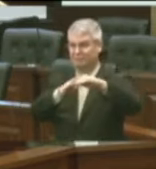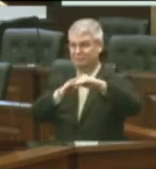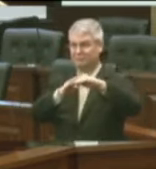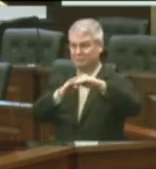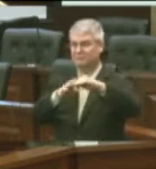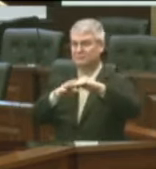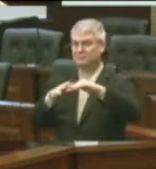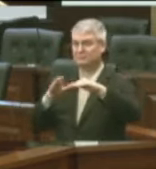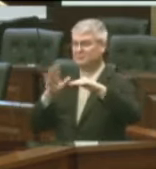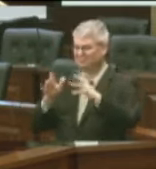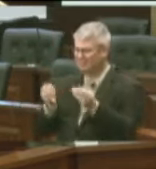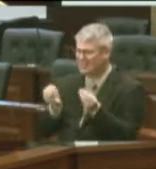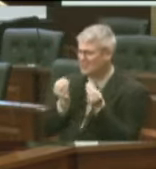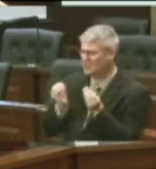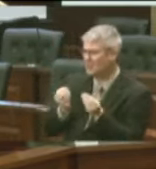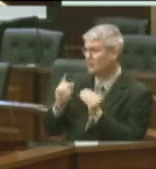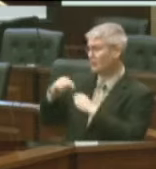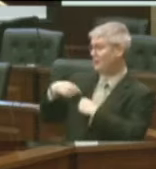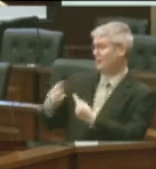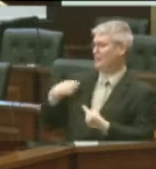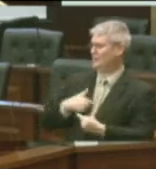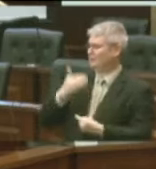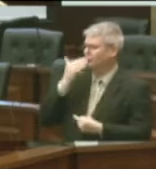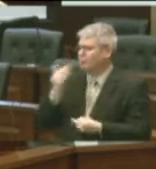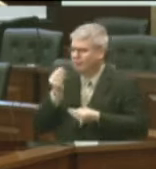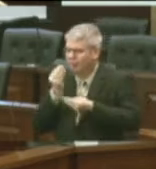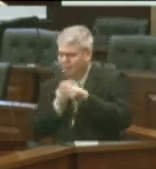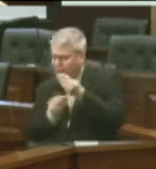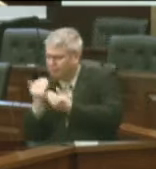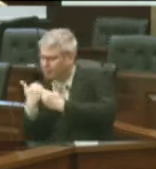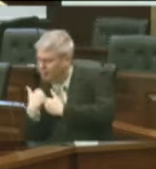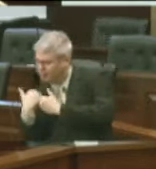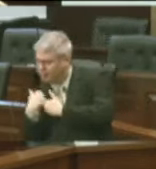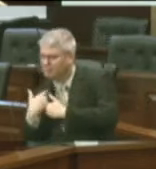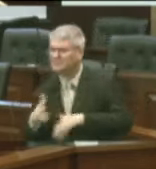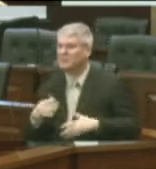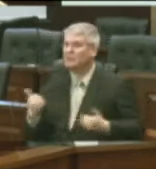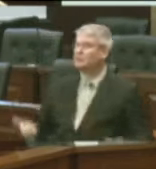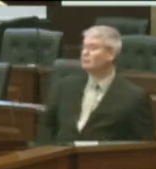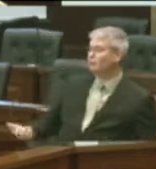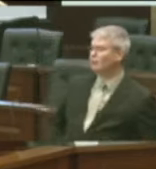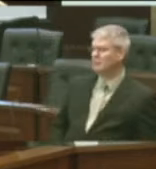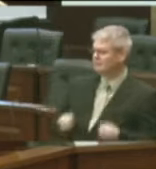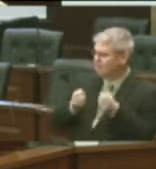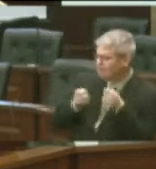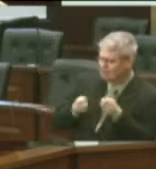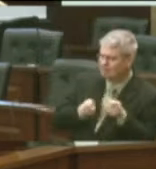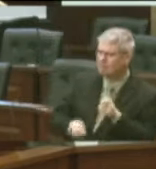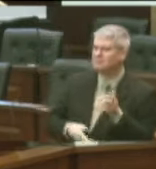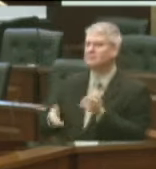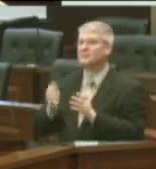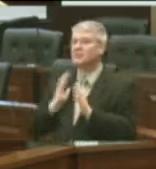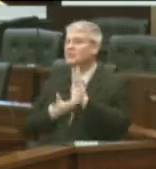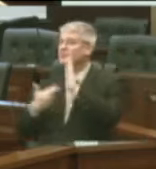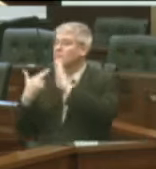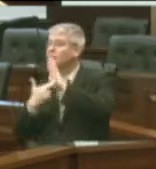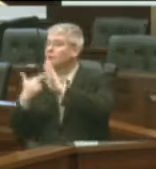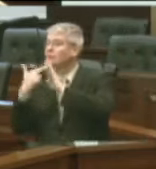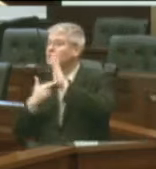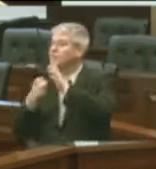pandemic, through conservative management of our state budget, and the will of Idaho businesses to step up and